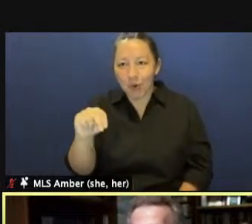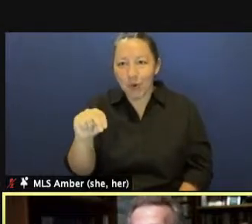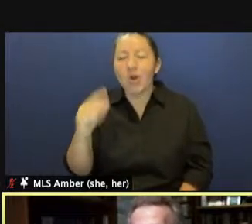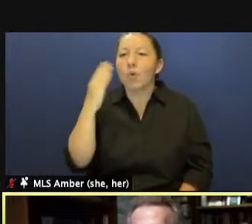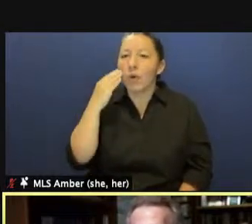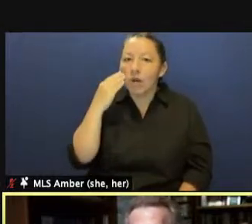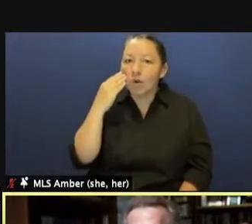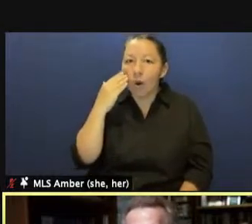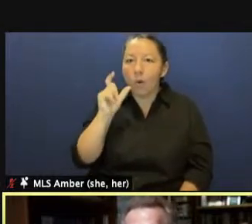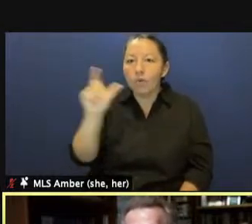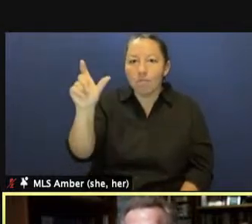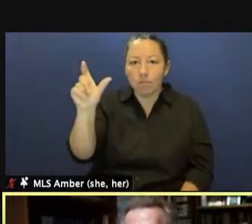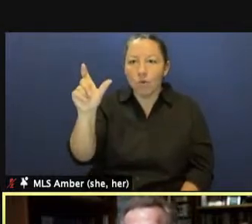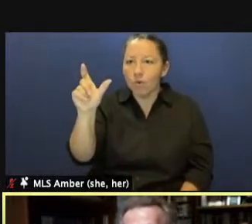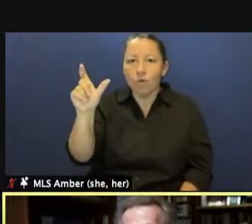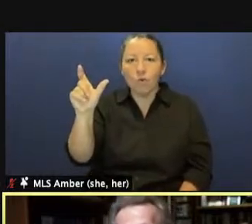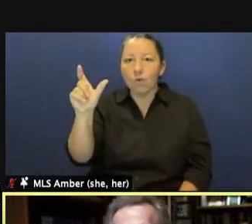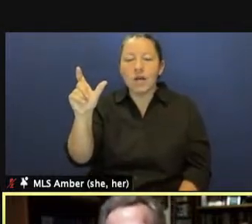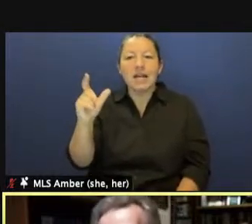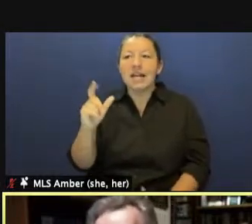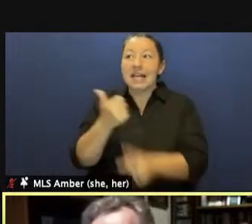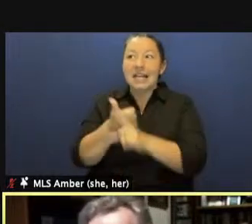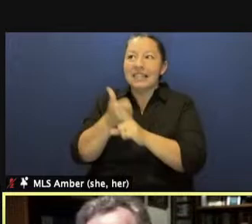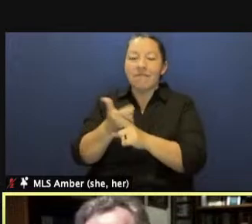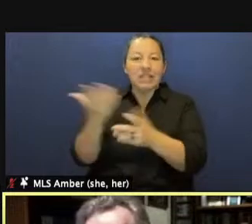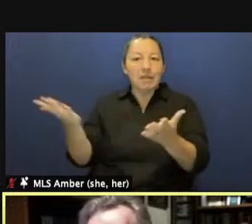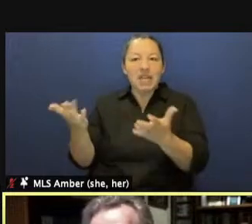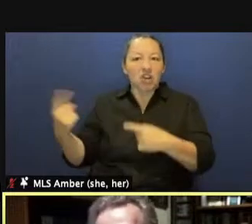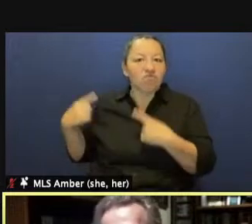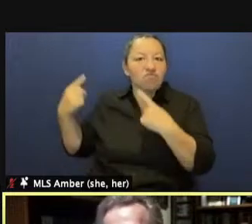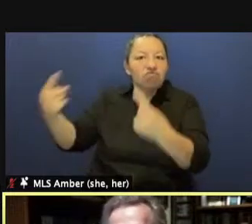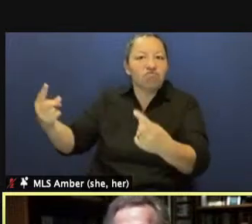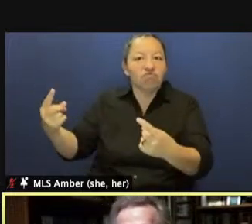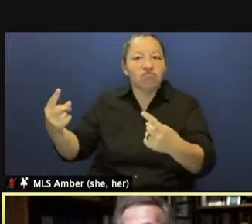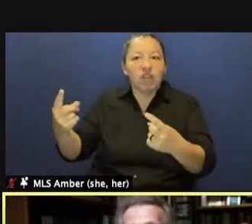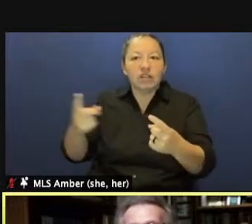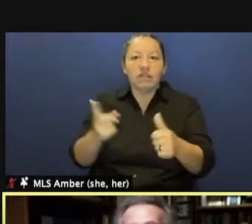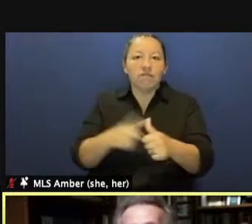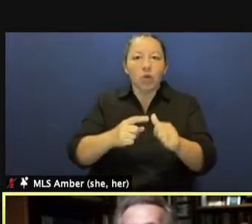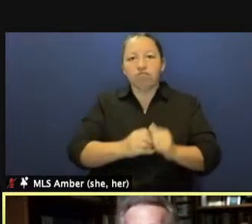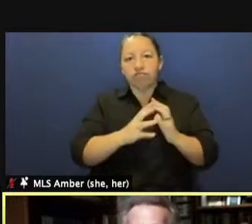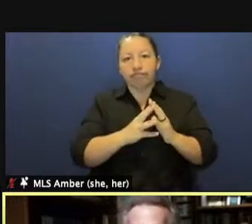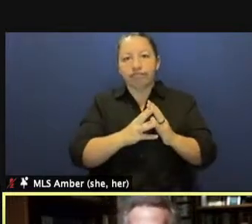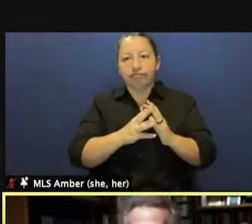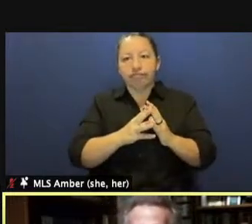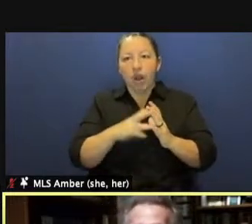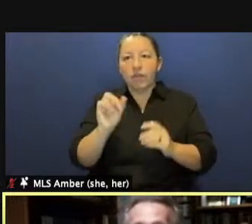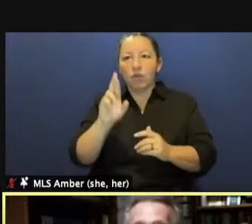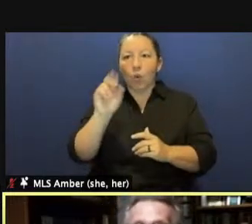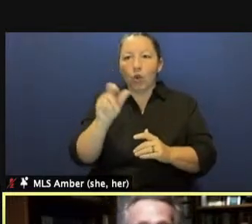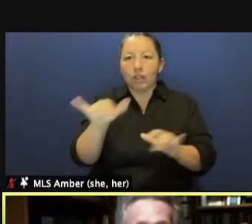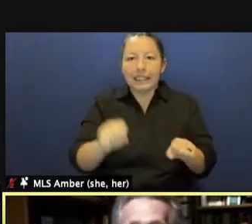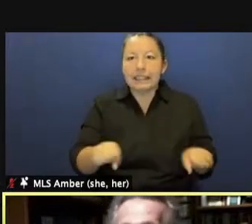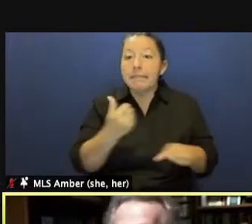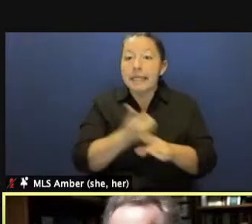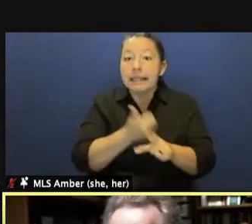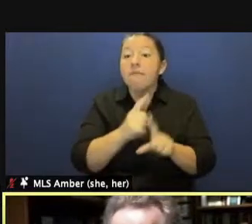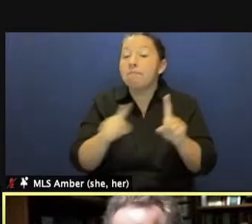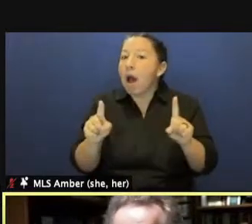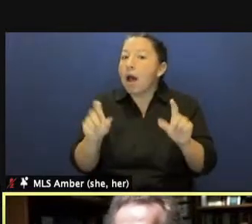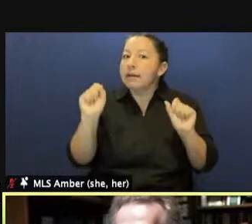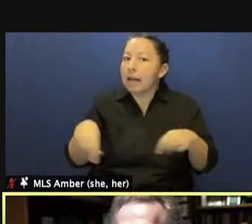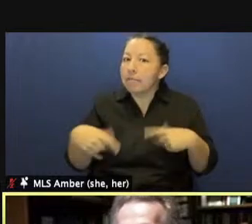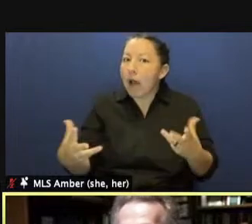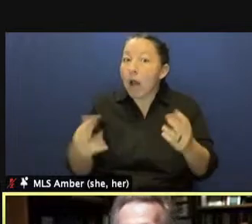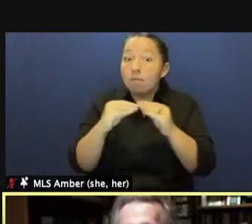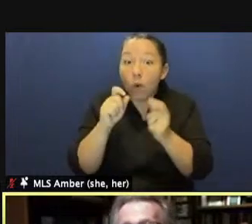bombardment history of the inner solar system, but can it provide us with more details? And we